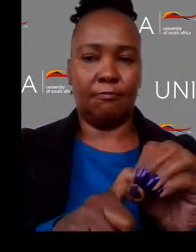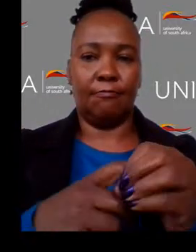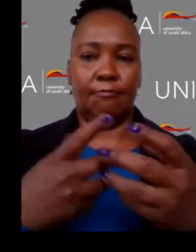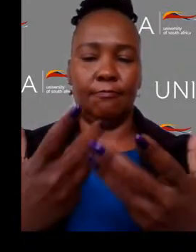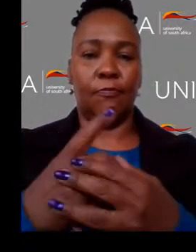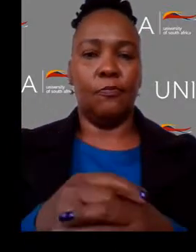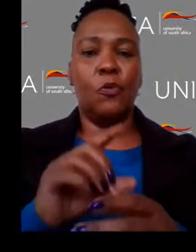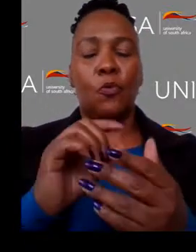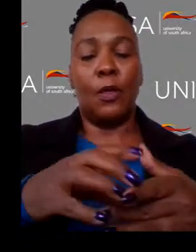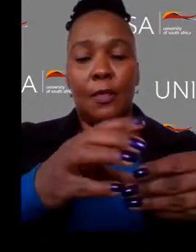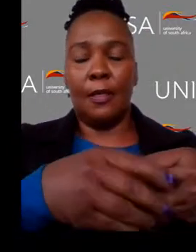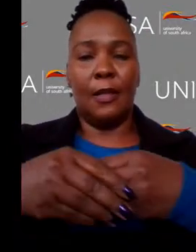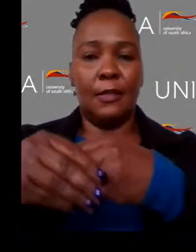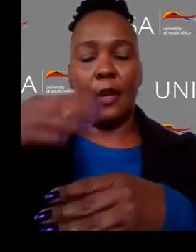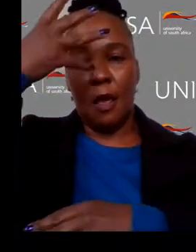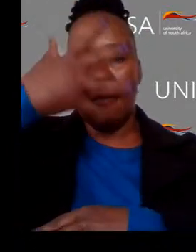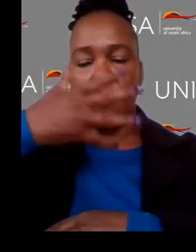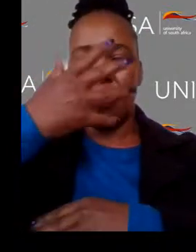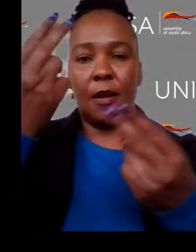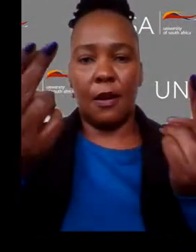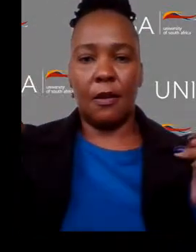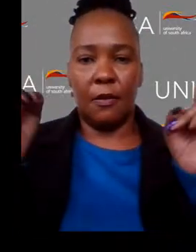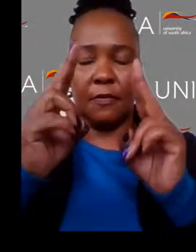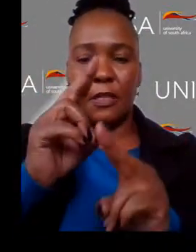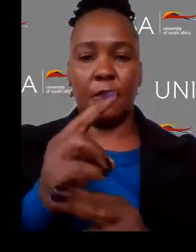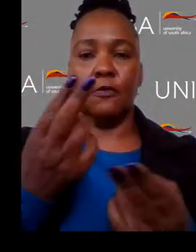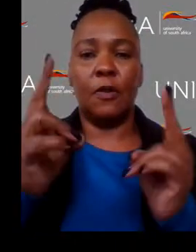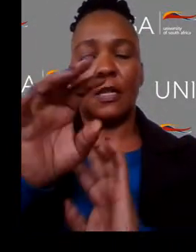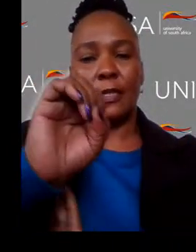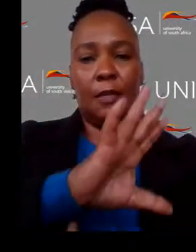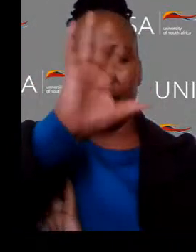with the leading African university, UNISA.